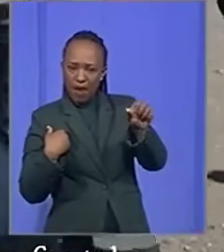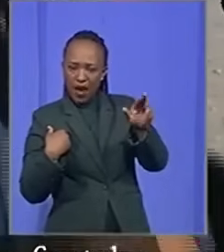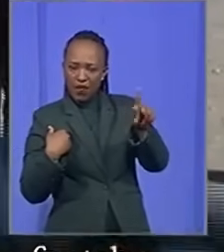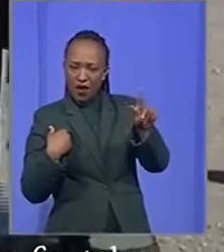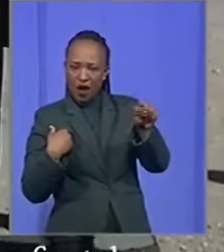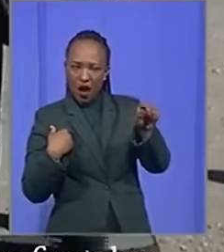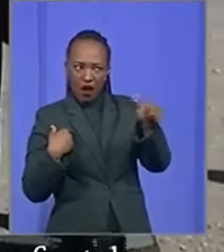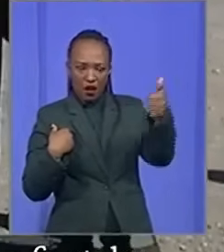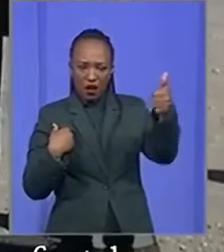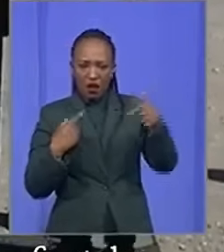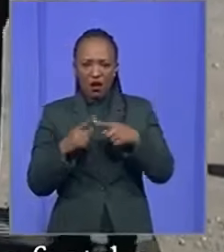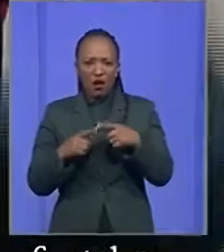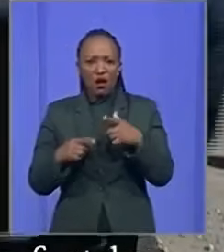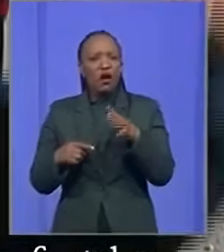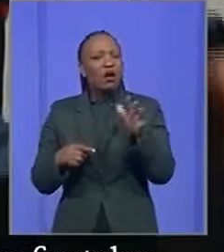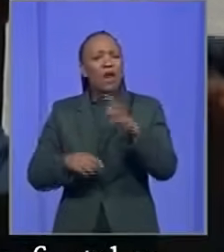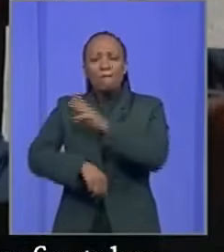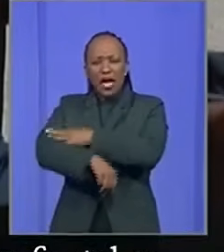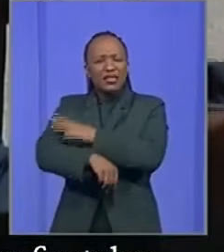kae? Ari ngwana go jai.